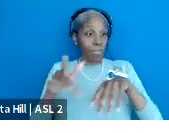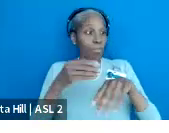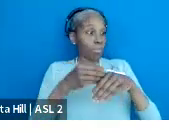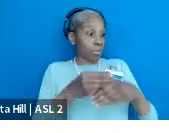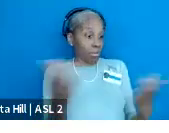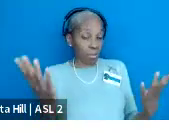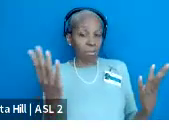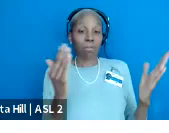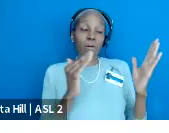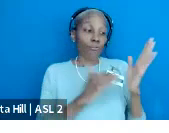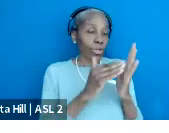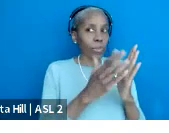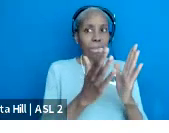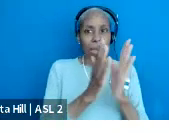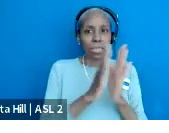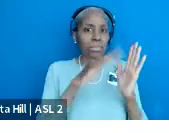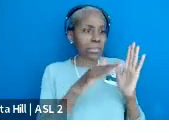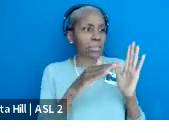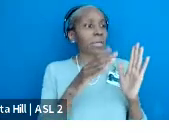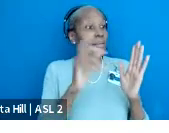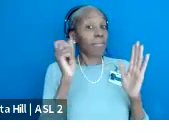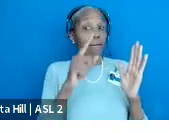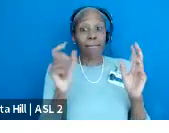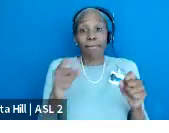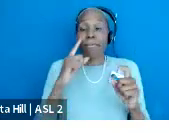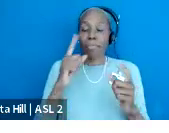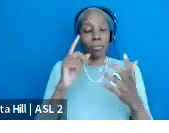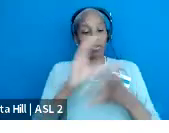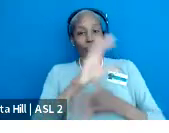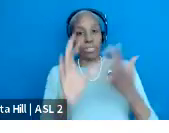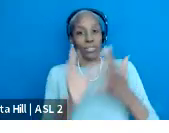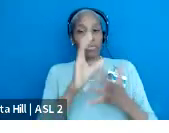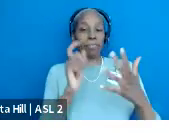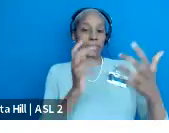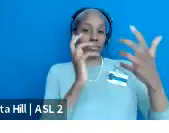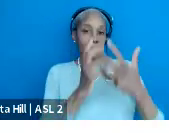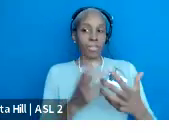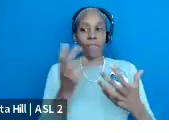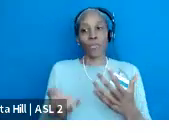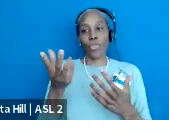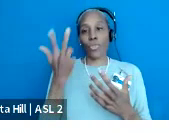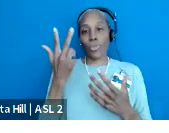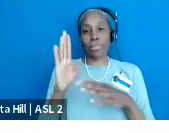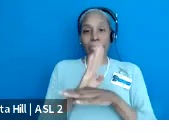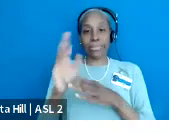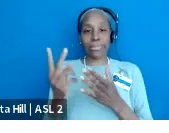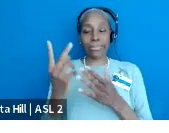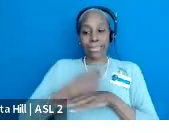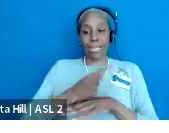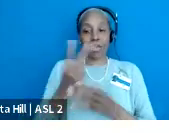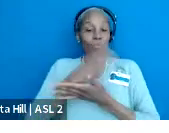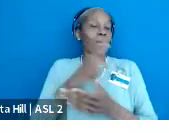do frequently ask, you know, they can ask that. It has to meet the criteria for 3 business day review. I'm not going